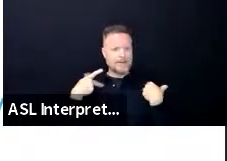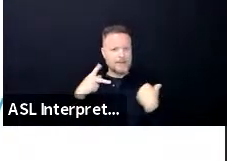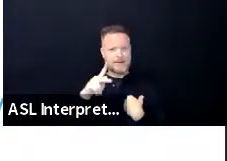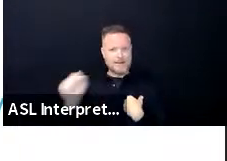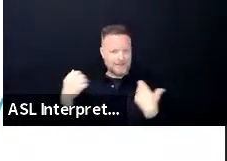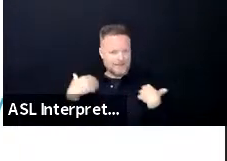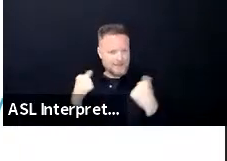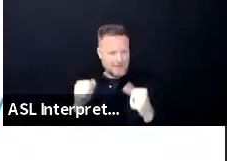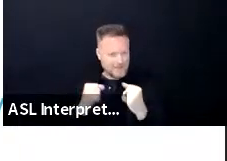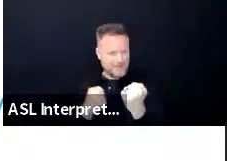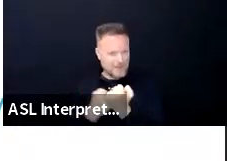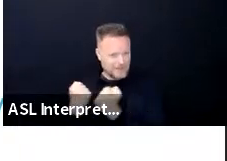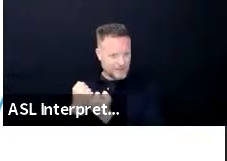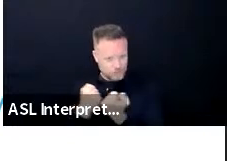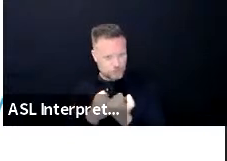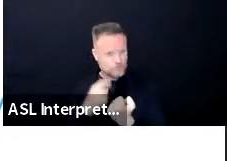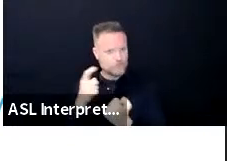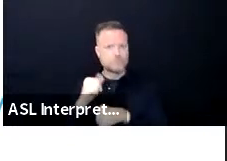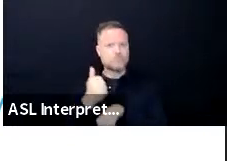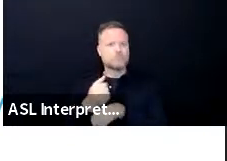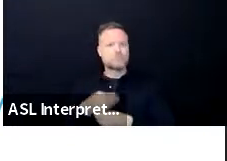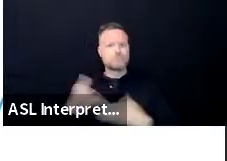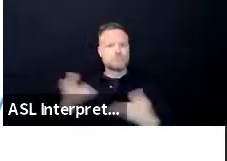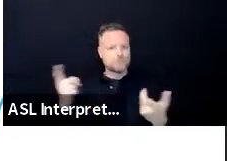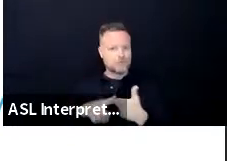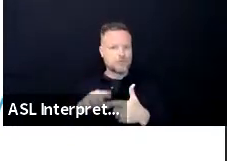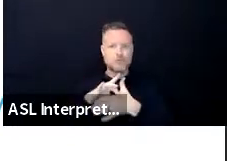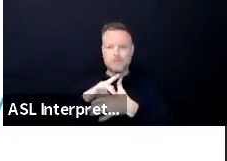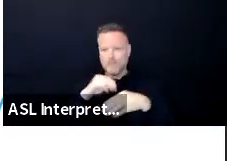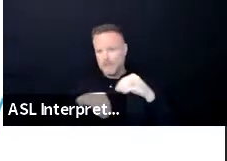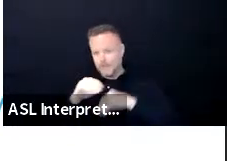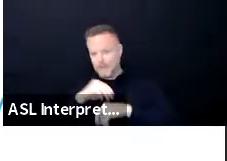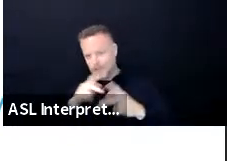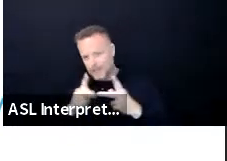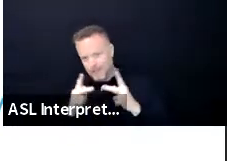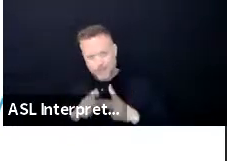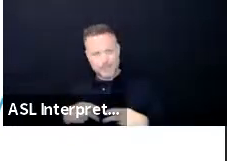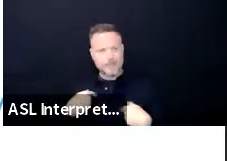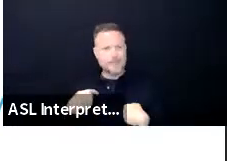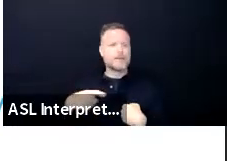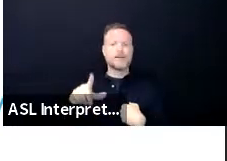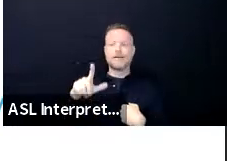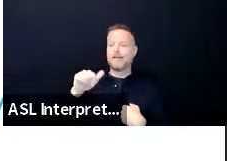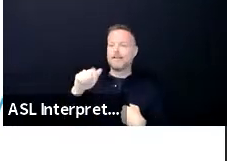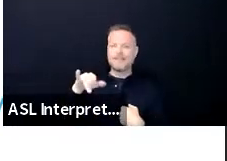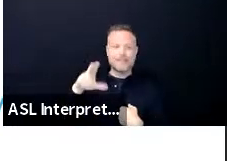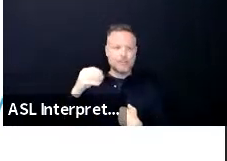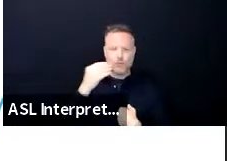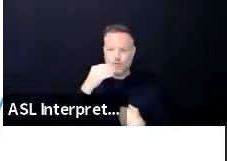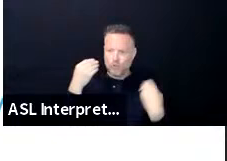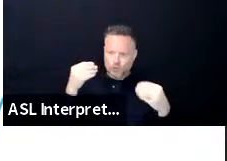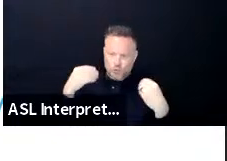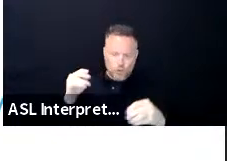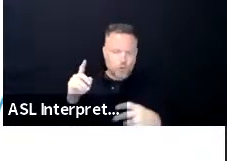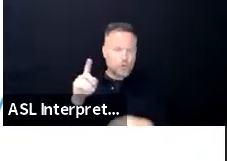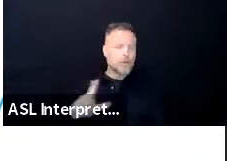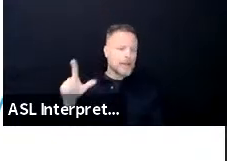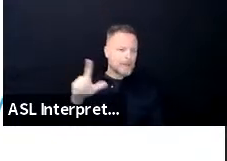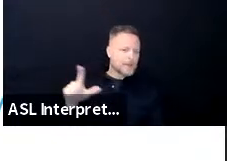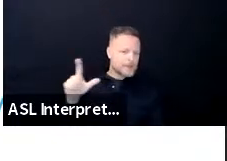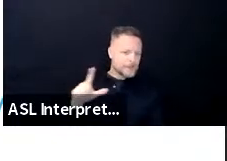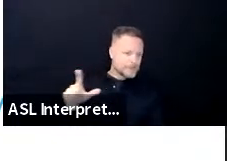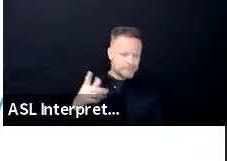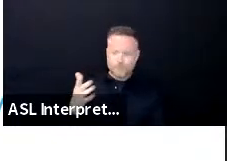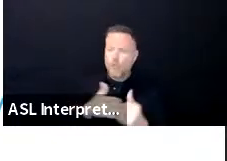those materials to meat packing plants, Latino grocery stores, libraries, again, meeting our community where they're at. It might